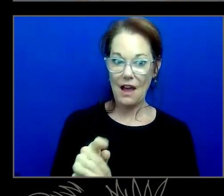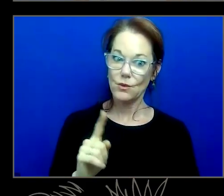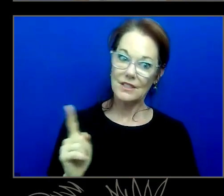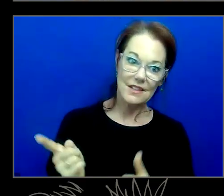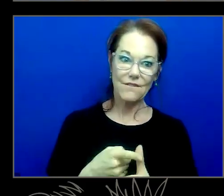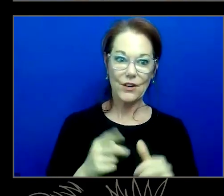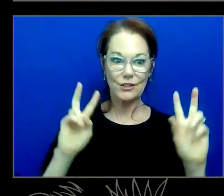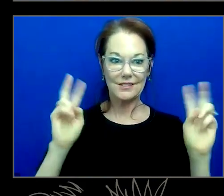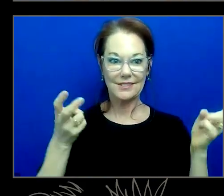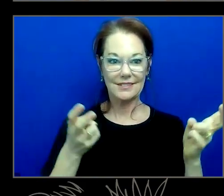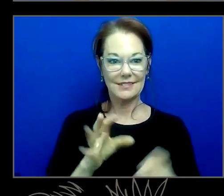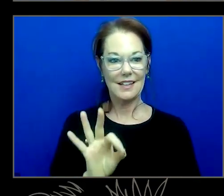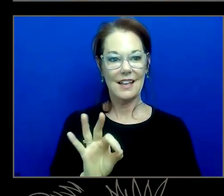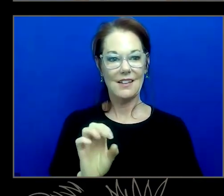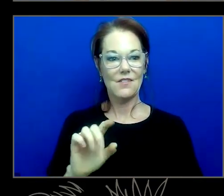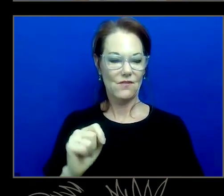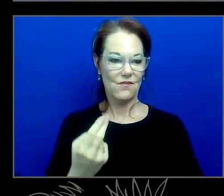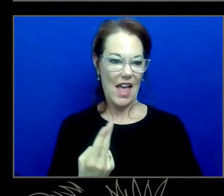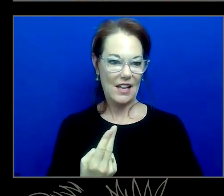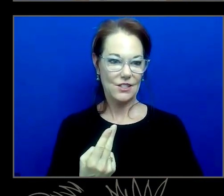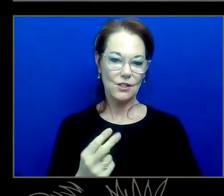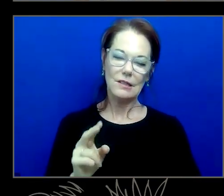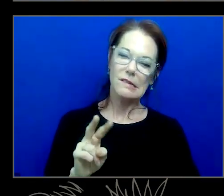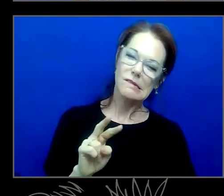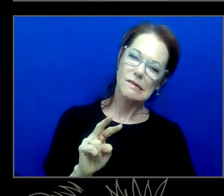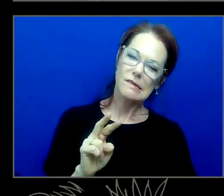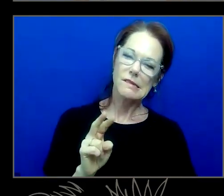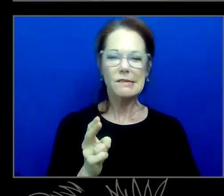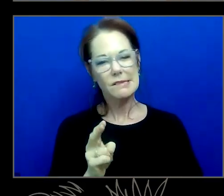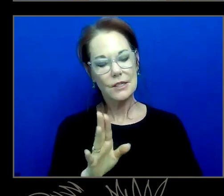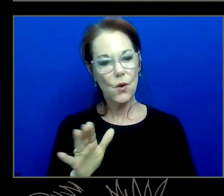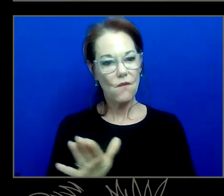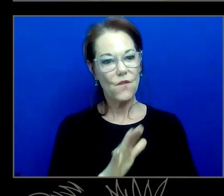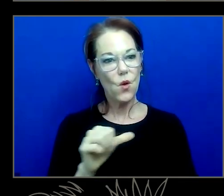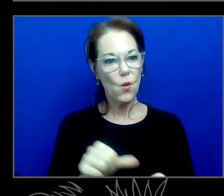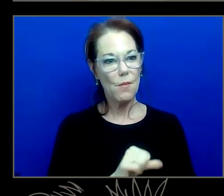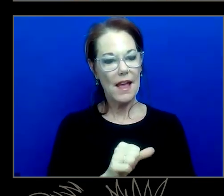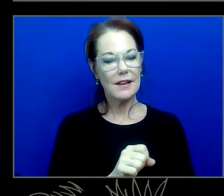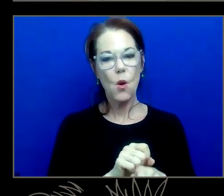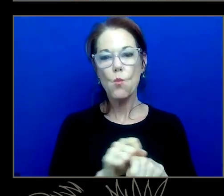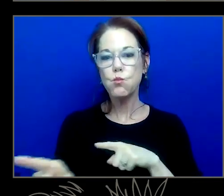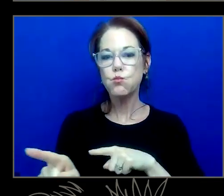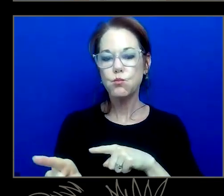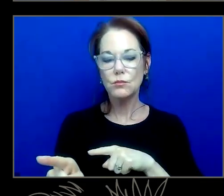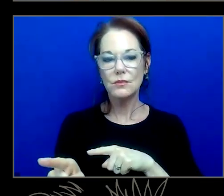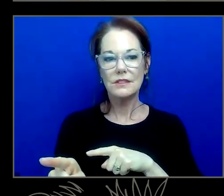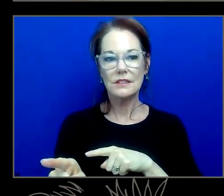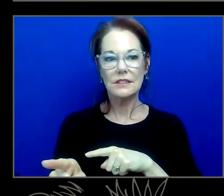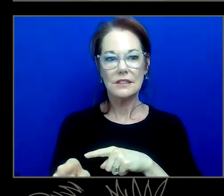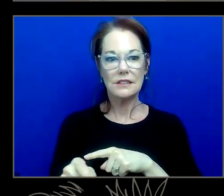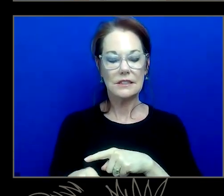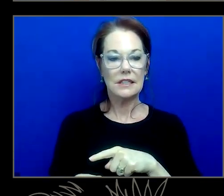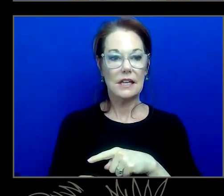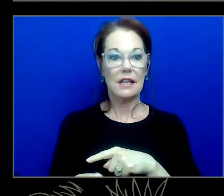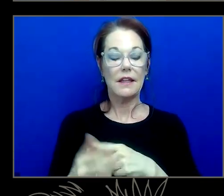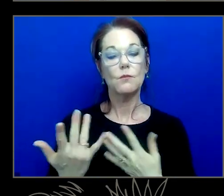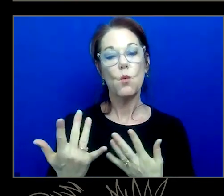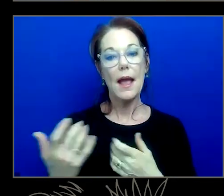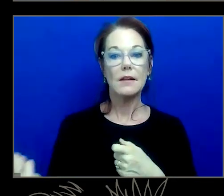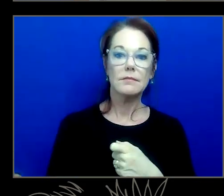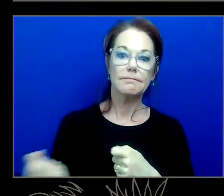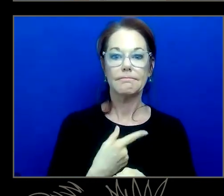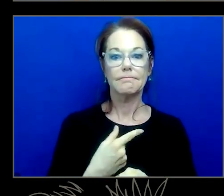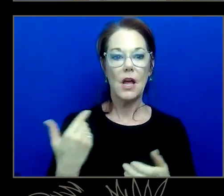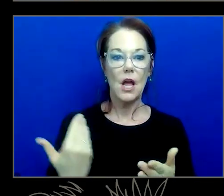you tilt your head and kind of squint a little, they send your whole page over the wire to wherever you tell it to send it, and you get back a brand